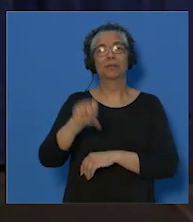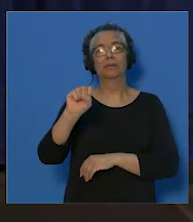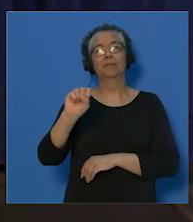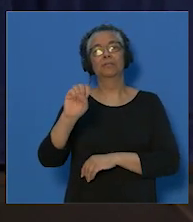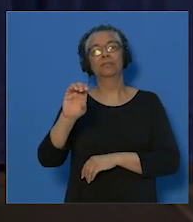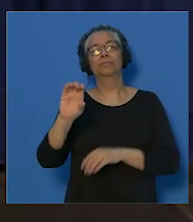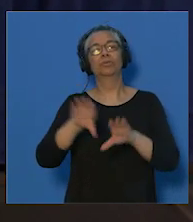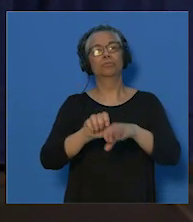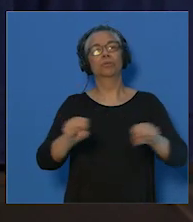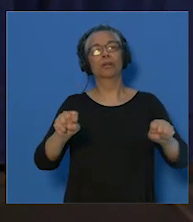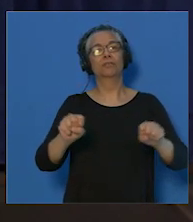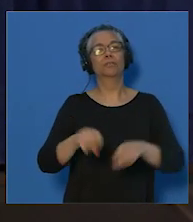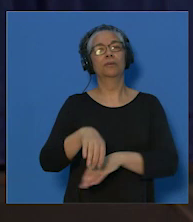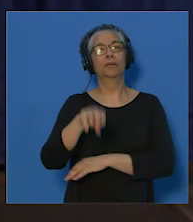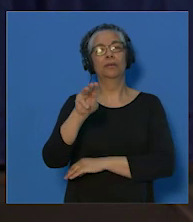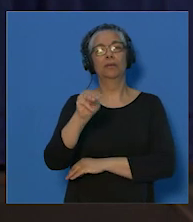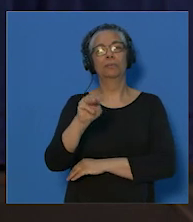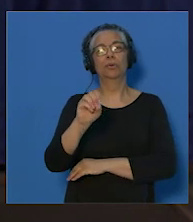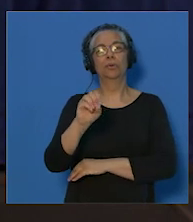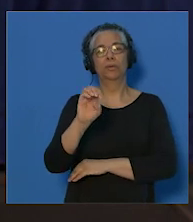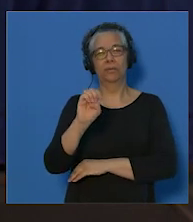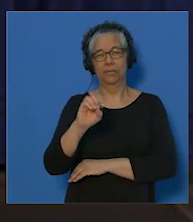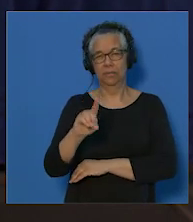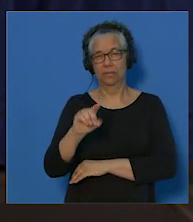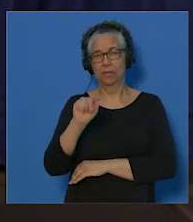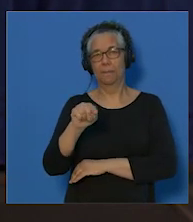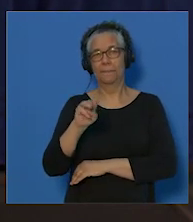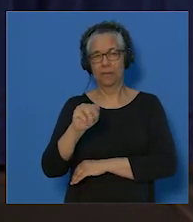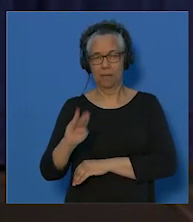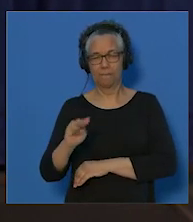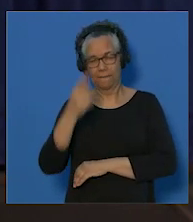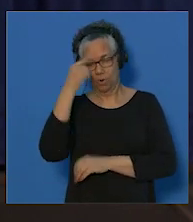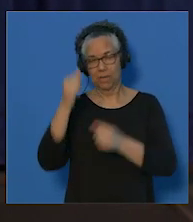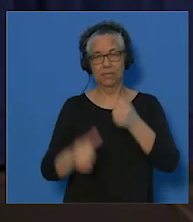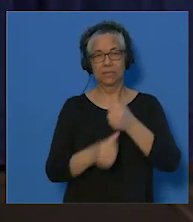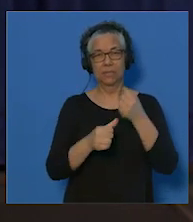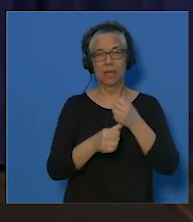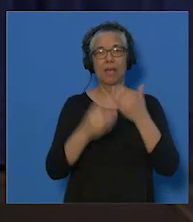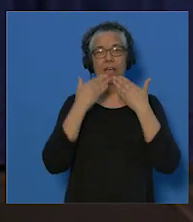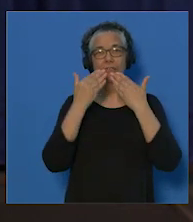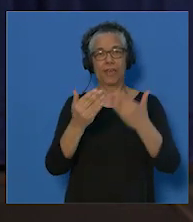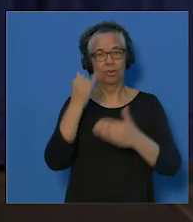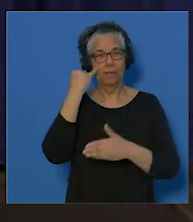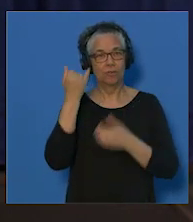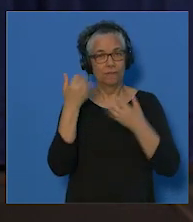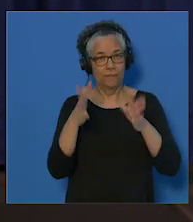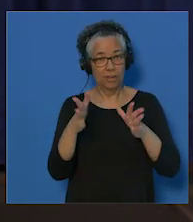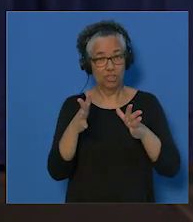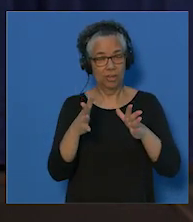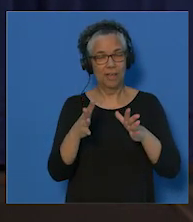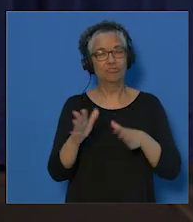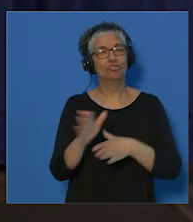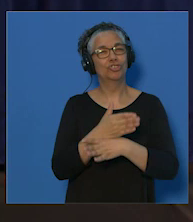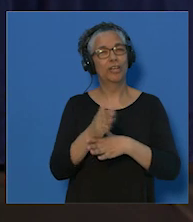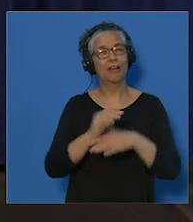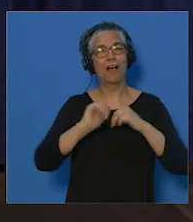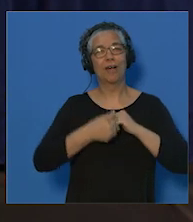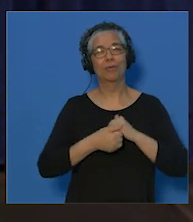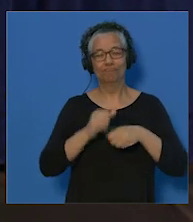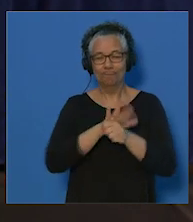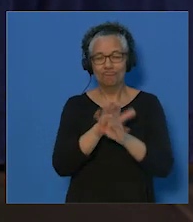scholarships@moed.bm for assistance. And I want to thank those who have completed our scholarship survey and shared how COVID-19 has impacted